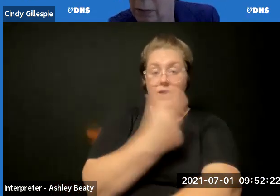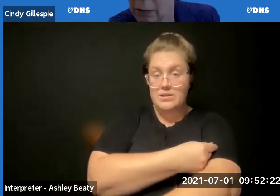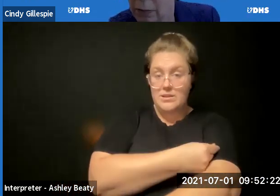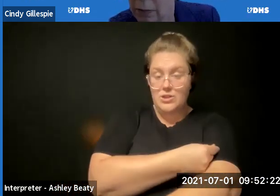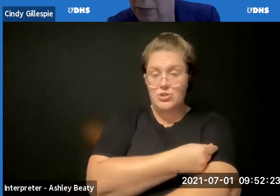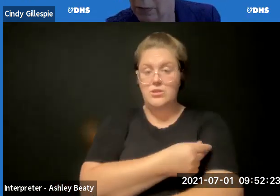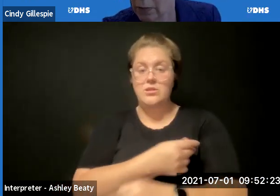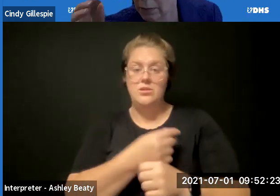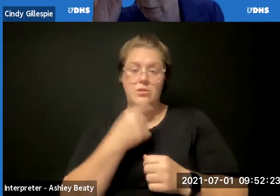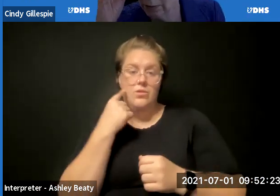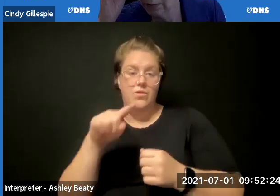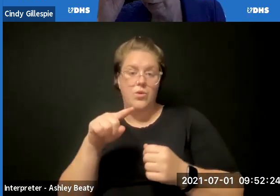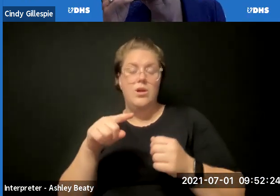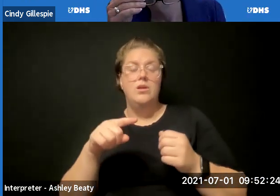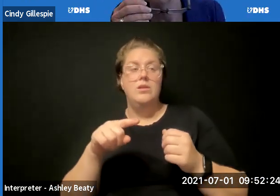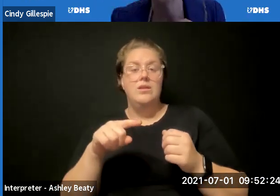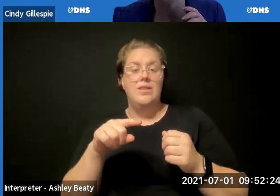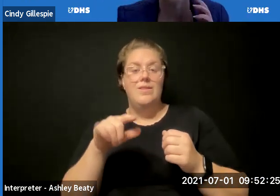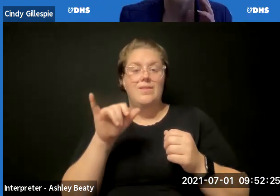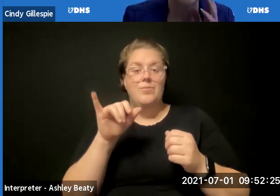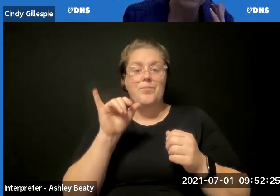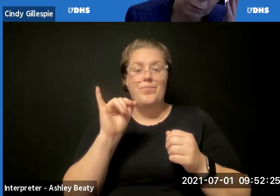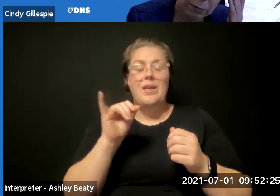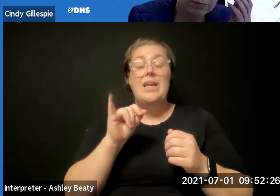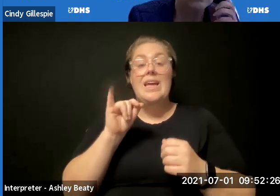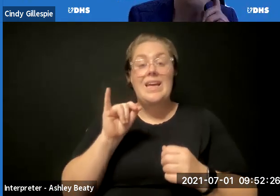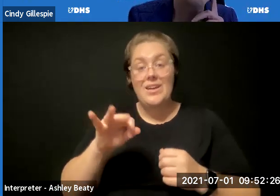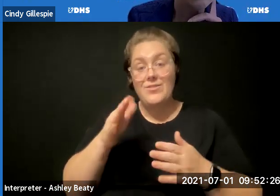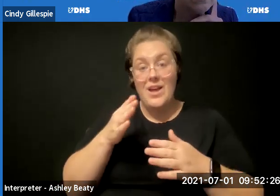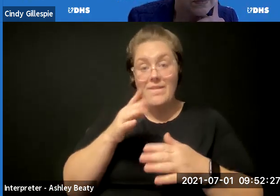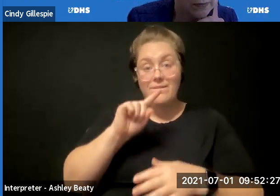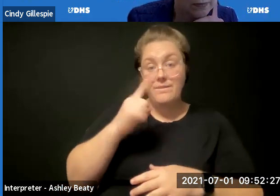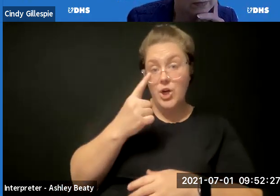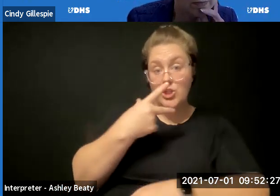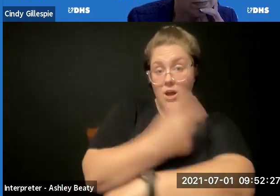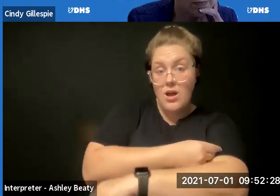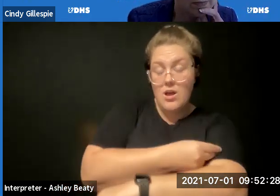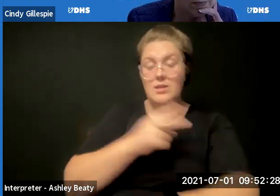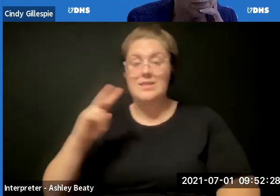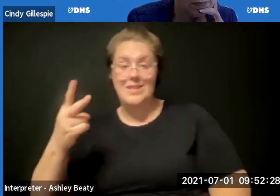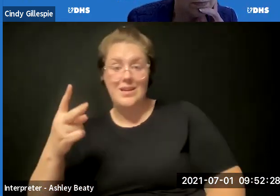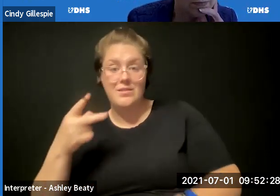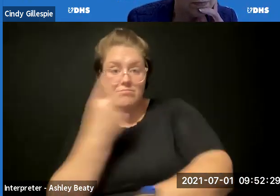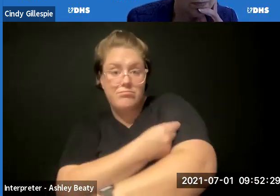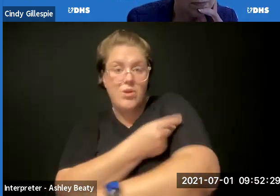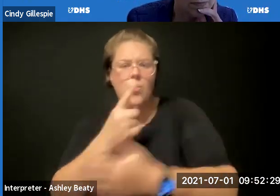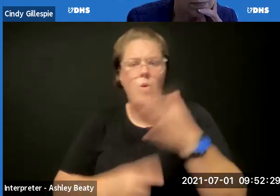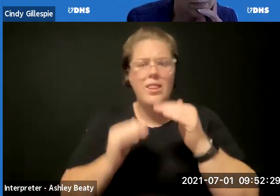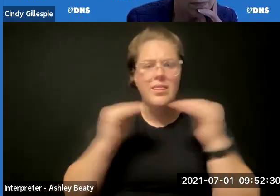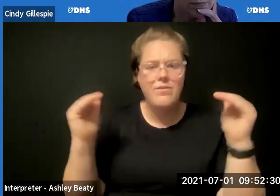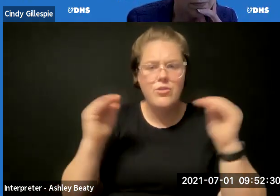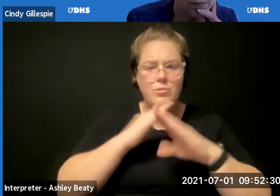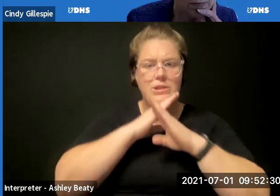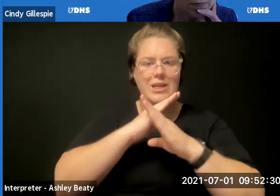of the effect of being vaccinated after the first shot versus the second shot, and kind of what level of protection you have, if you